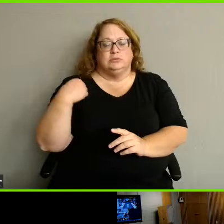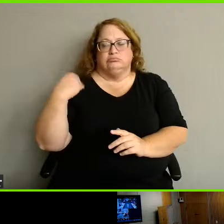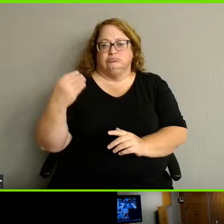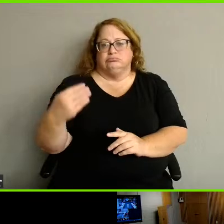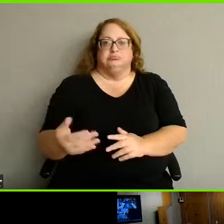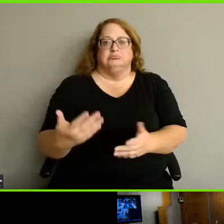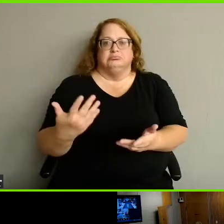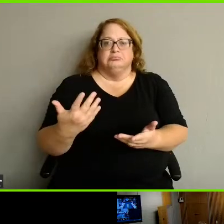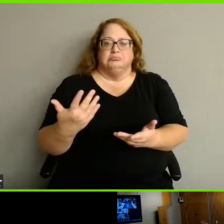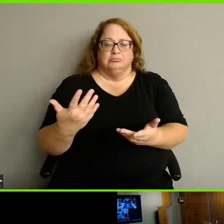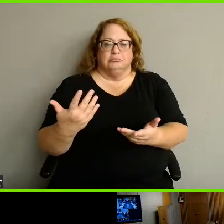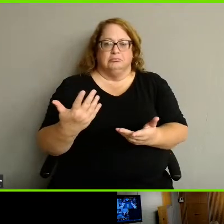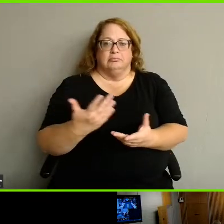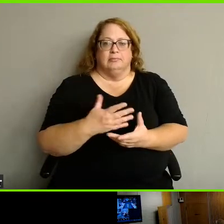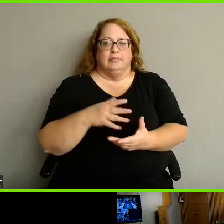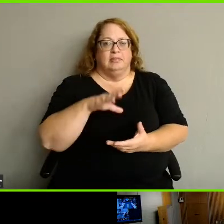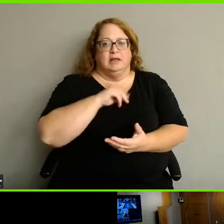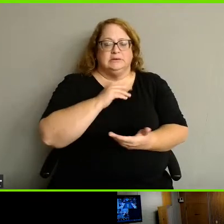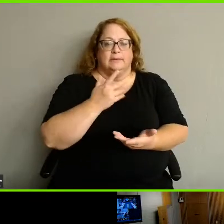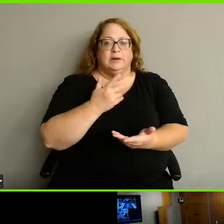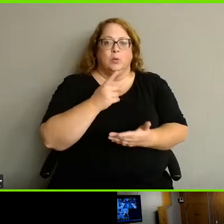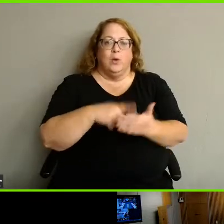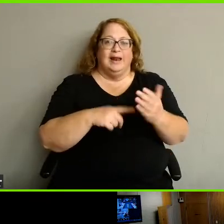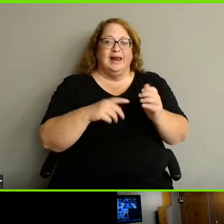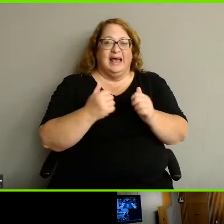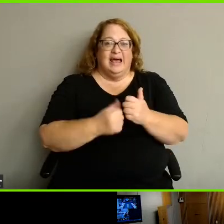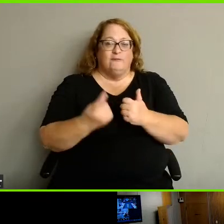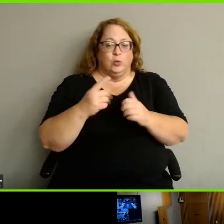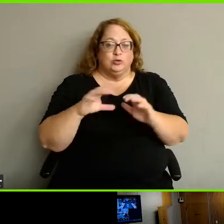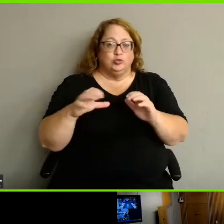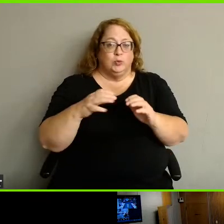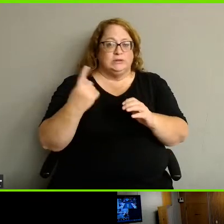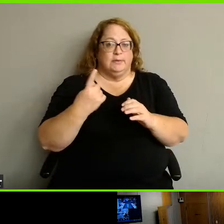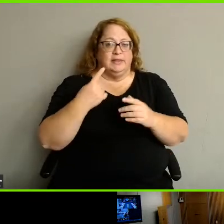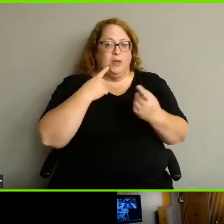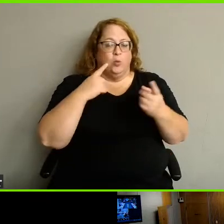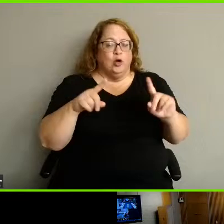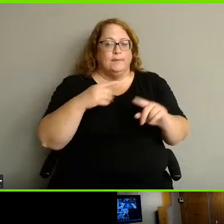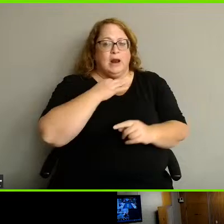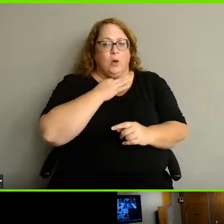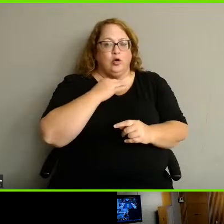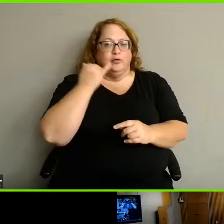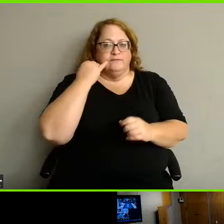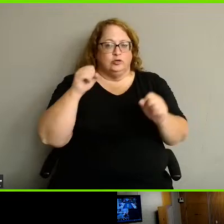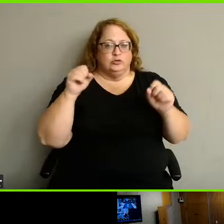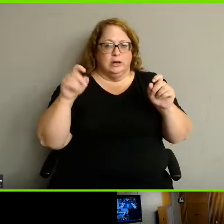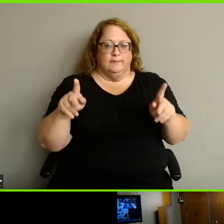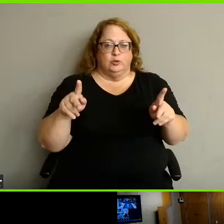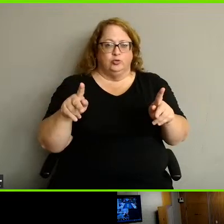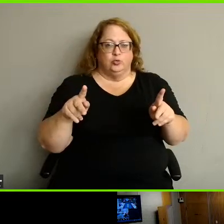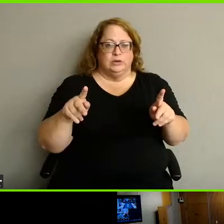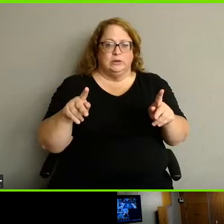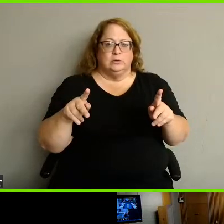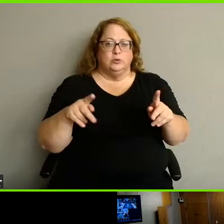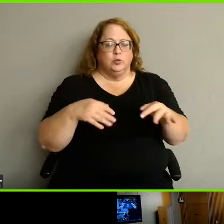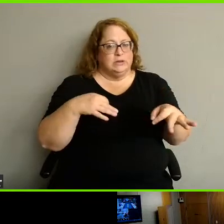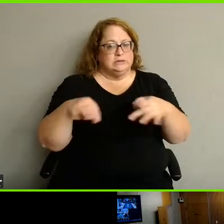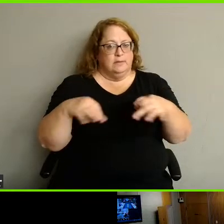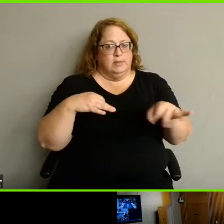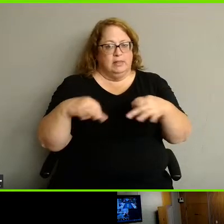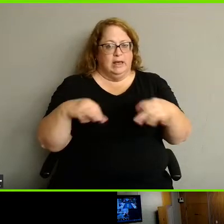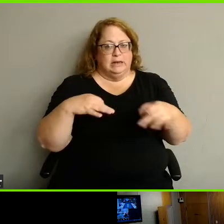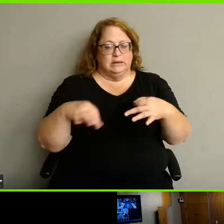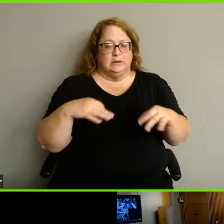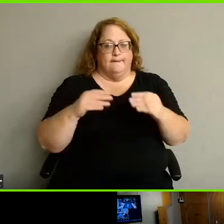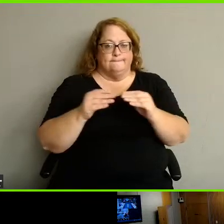it, it's just that way. But everybody's doing something that works. But I wonder if there's an opportunity to explain that a